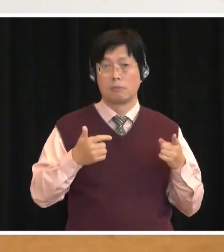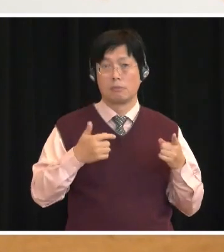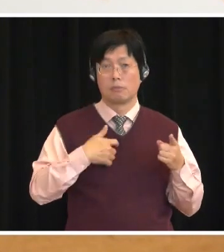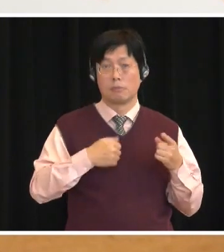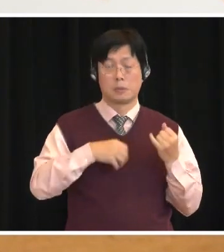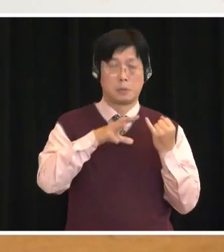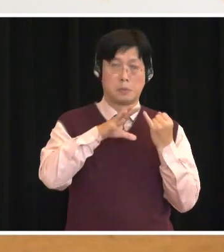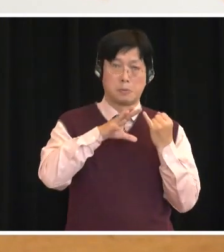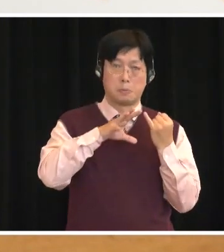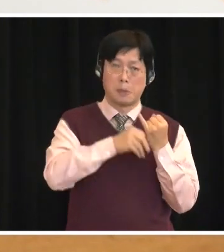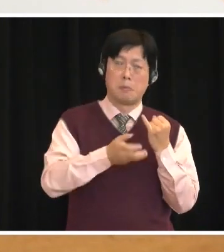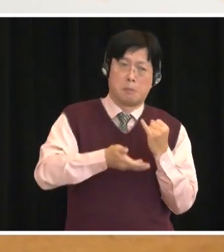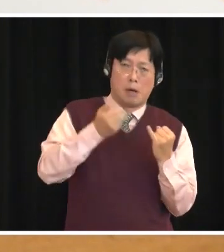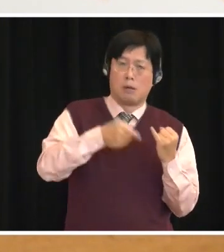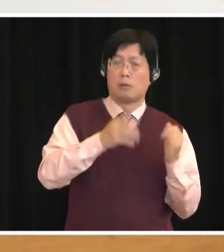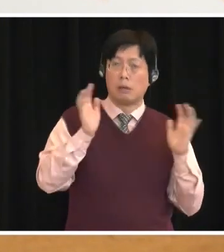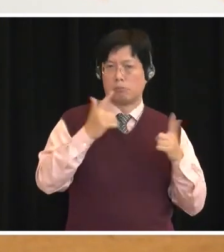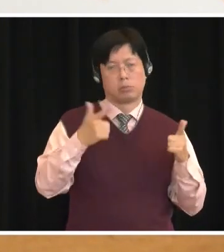regular